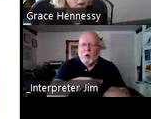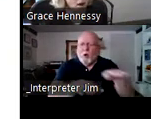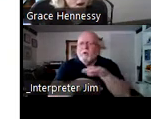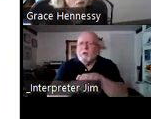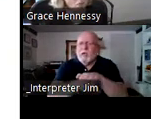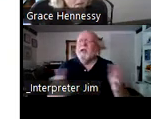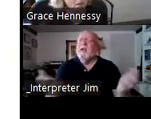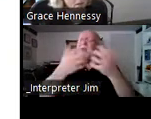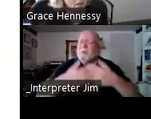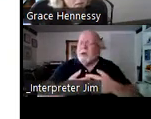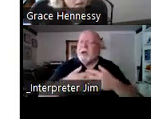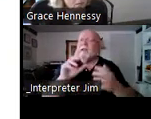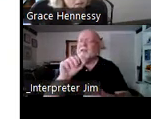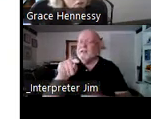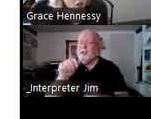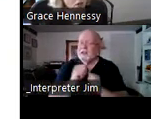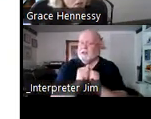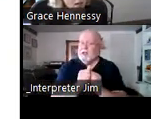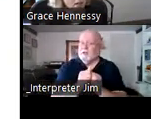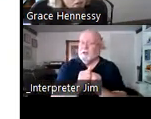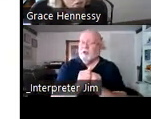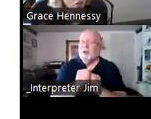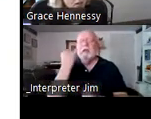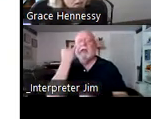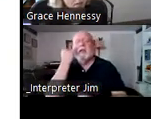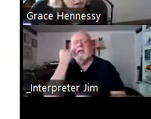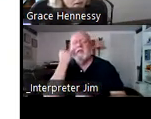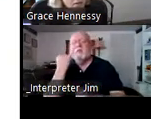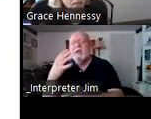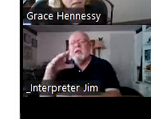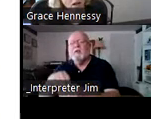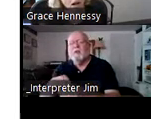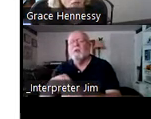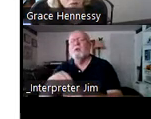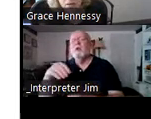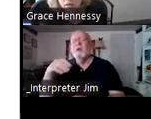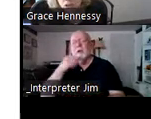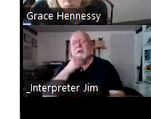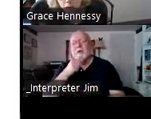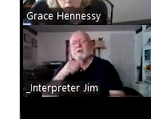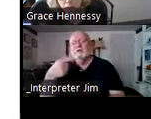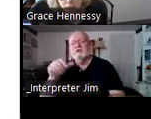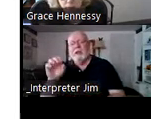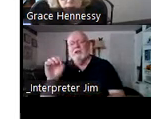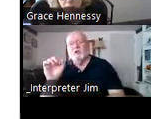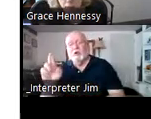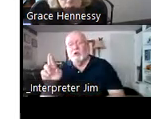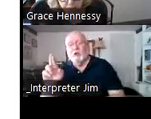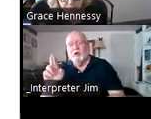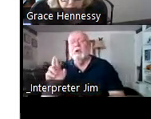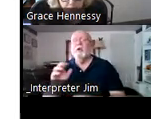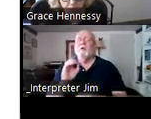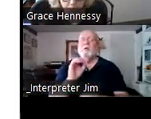together. So when they combined gender and gambling activity, what really jumped out in this